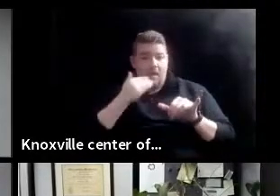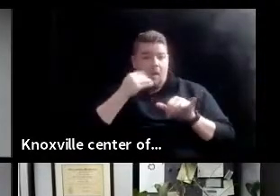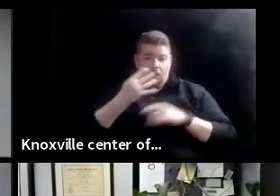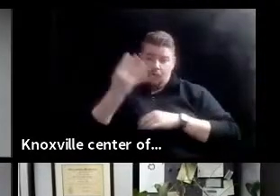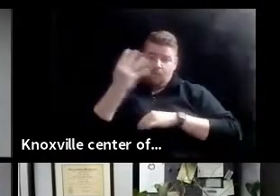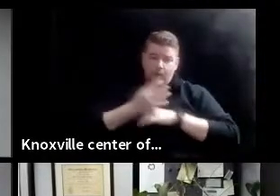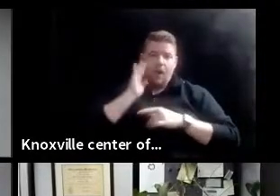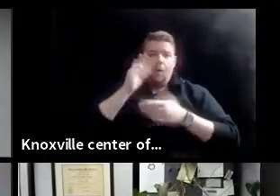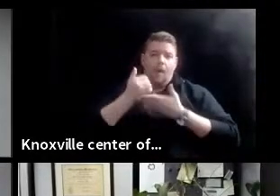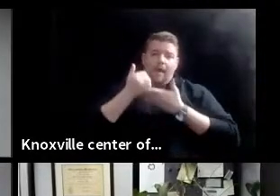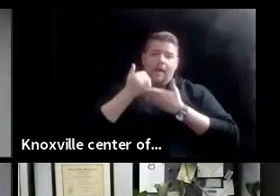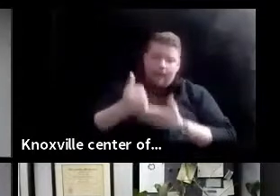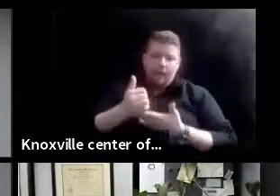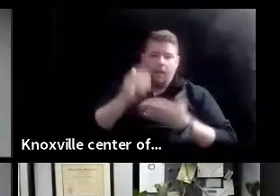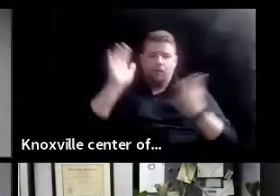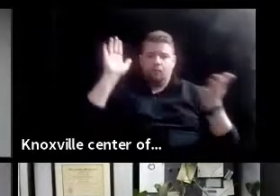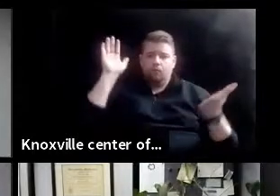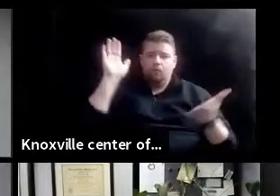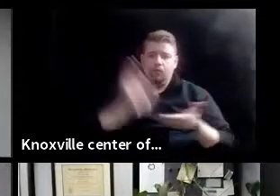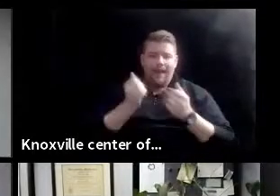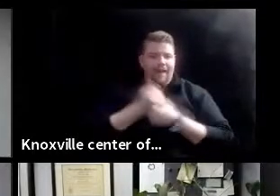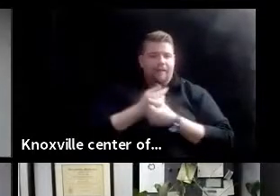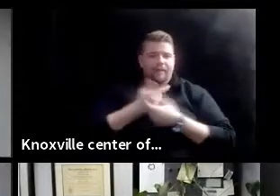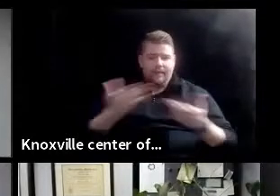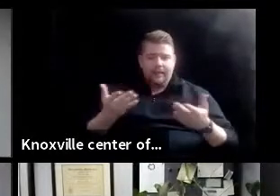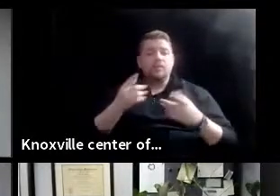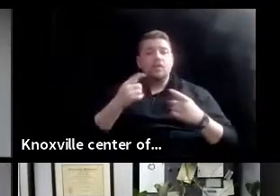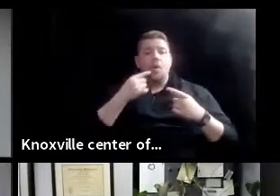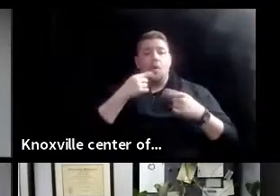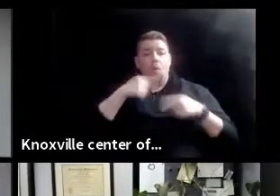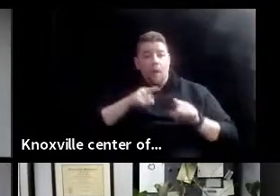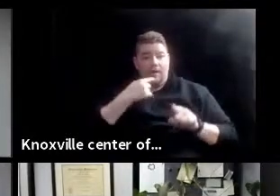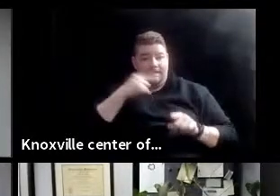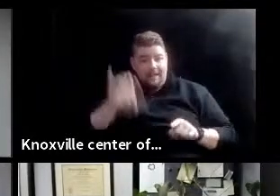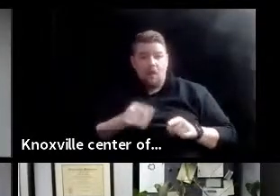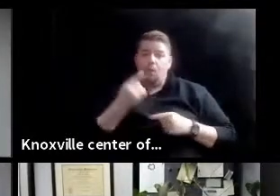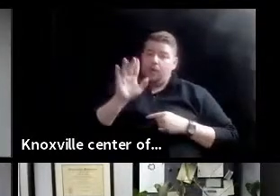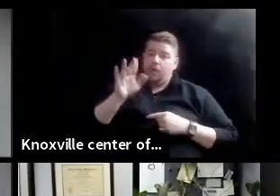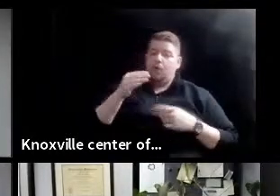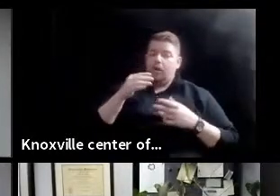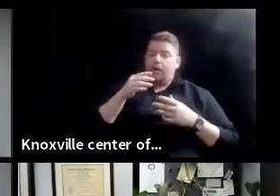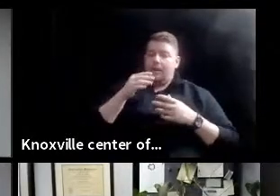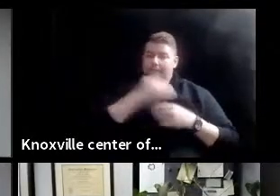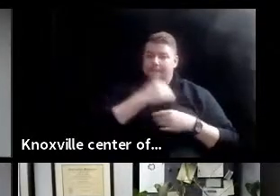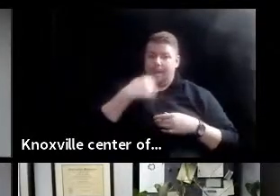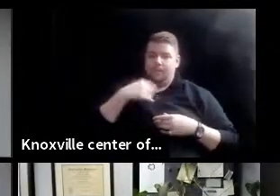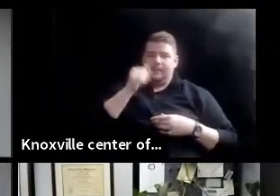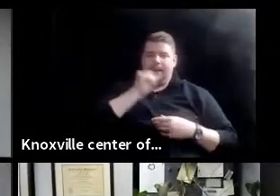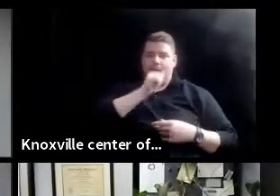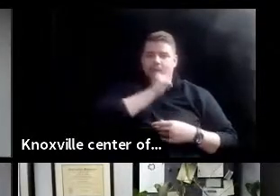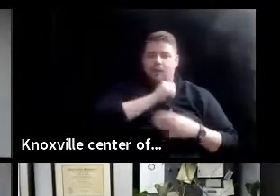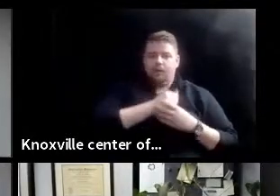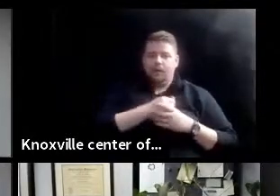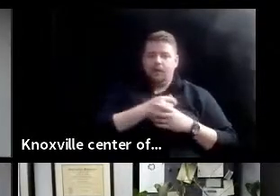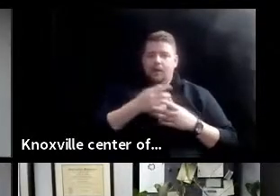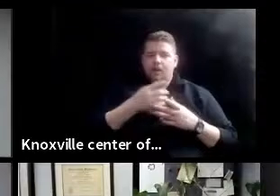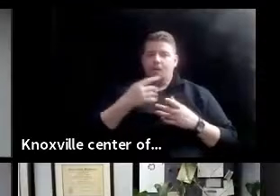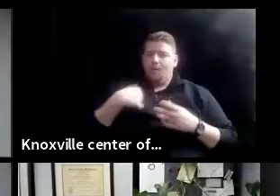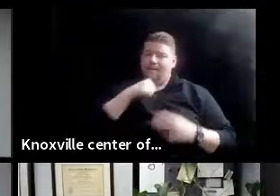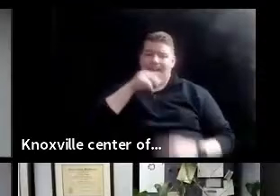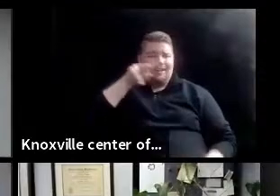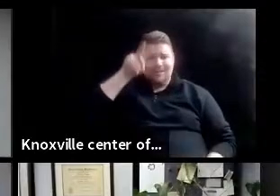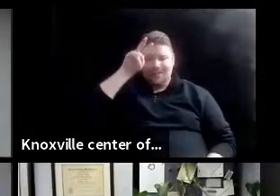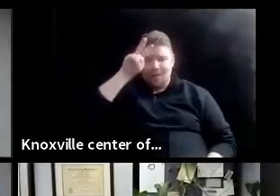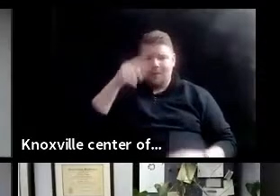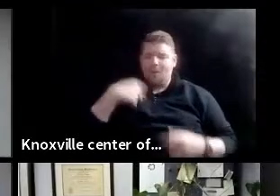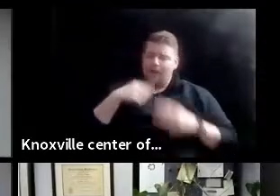days, it would alleviate everything. Yet while you were telling us this, one of your members was in Arizona. We aren't stupid. We notice